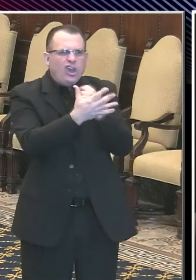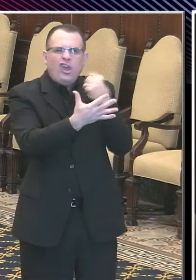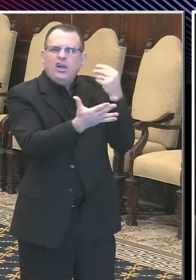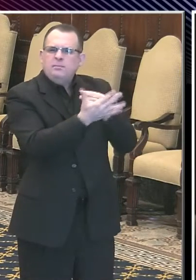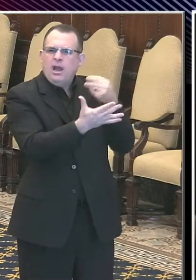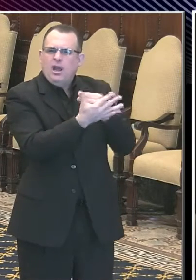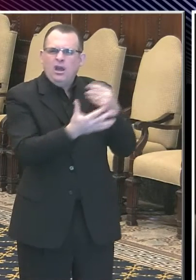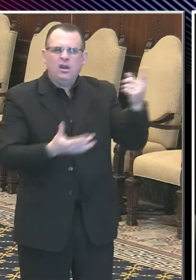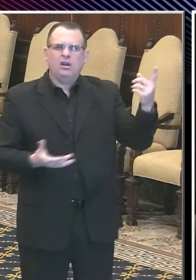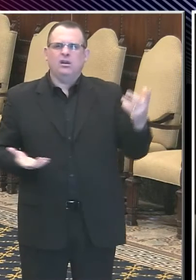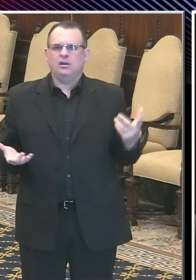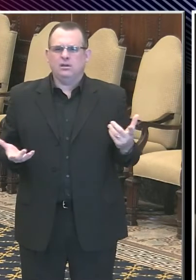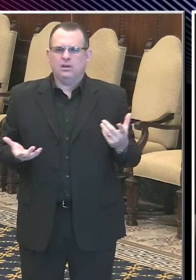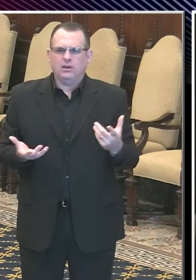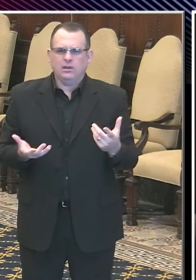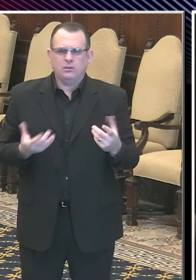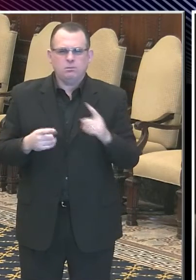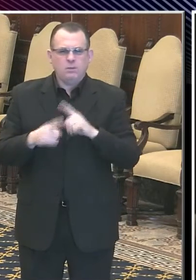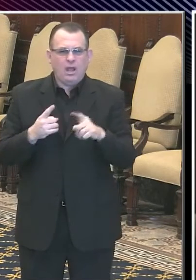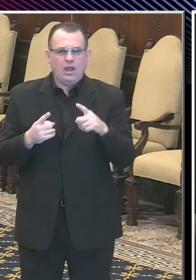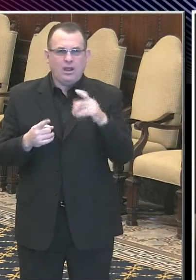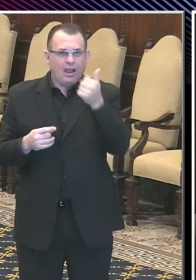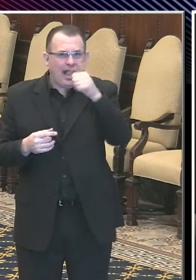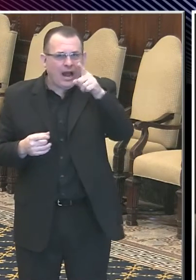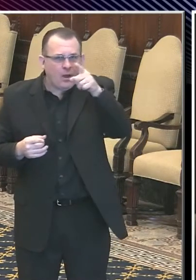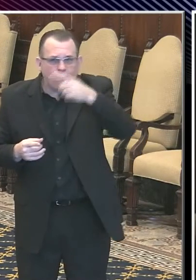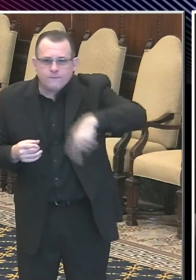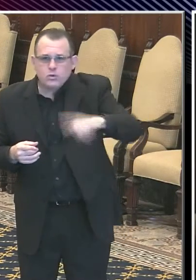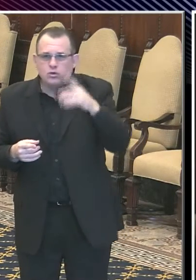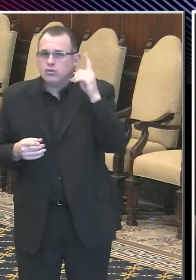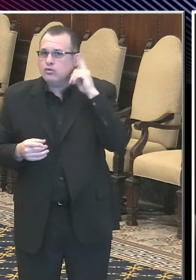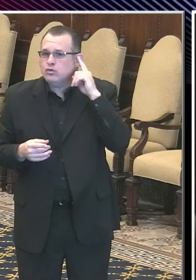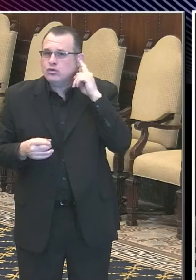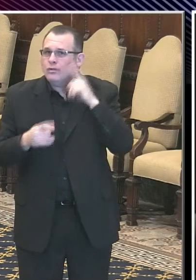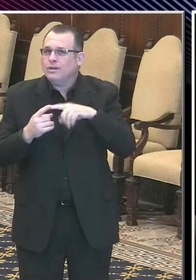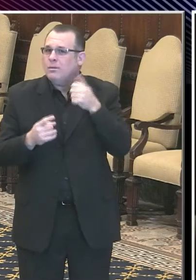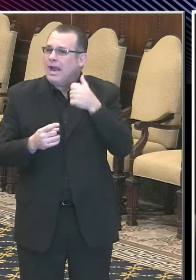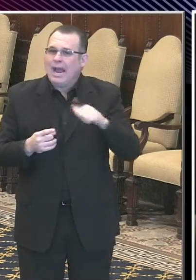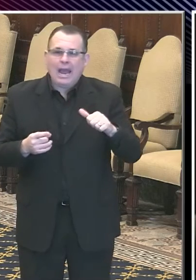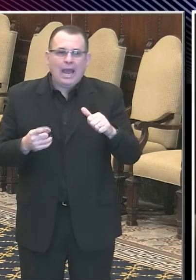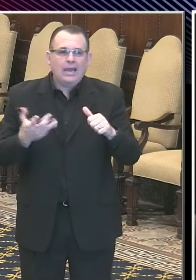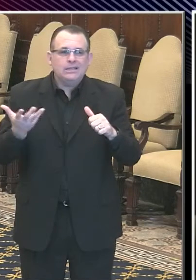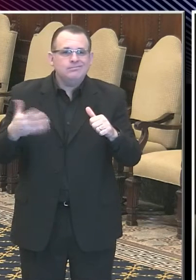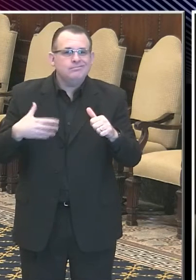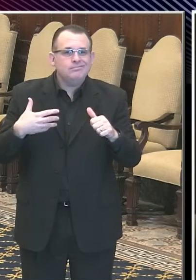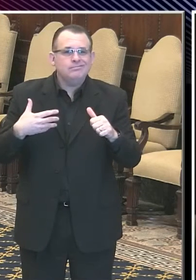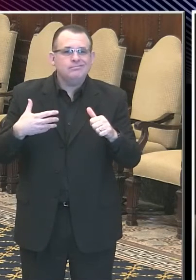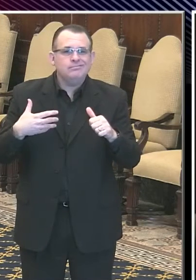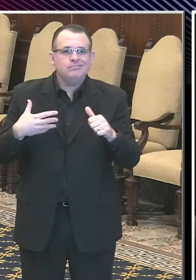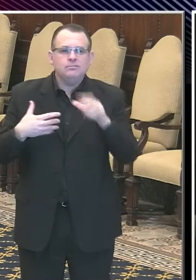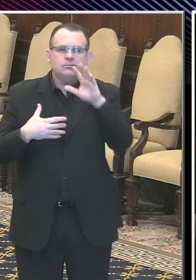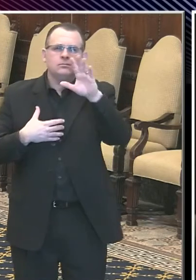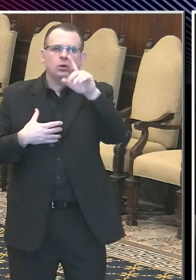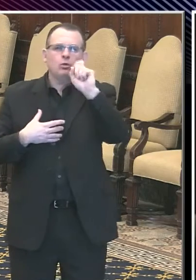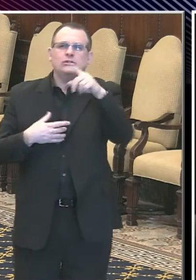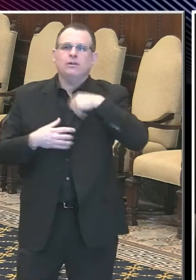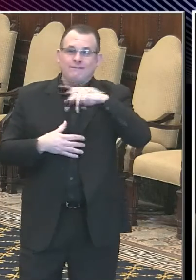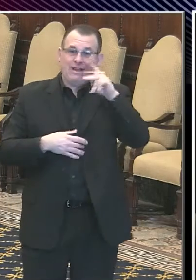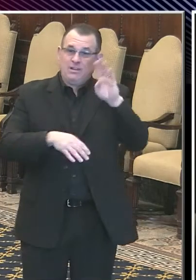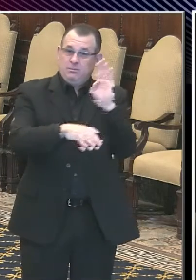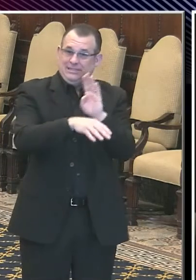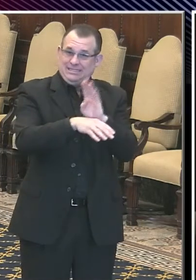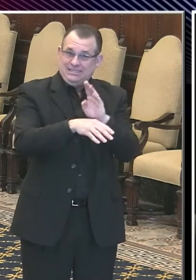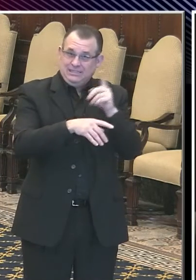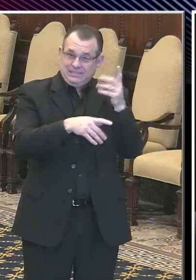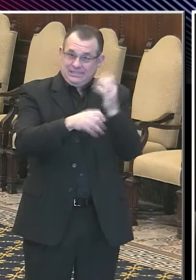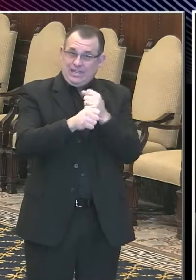have you learned of any, are Philadelphia businesses getting what they need out of that